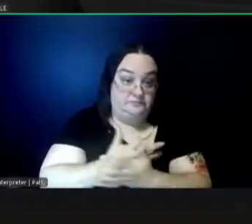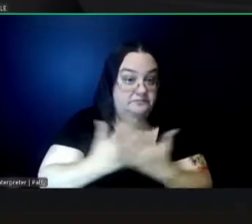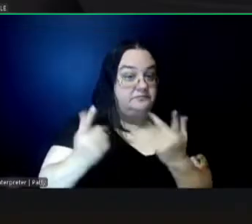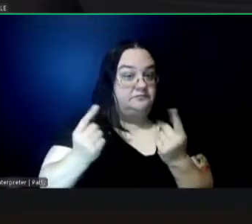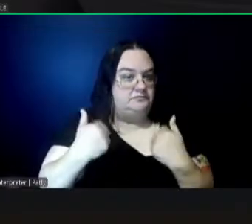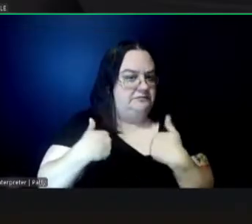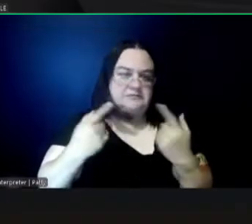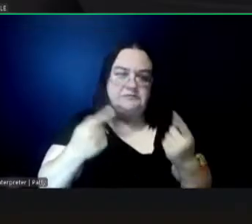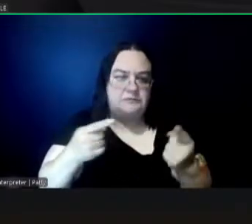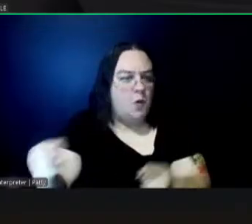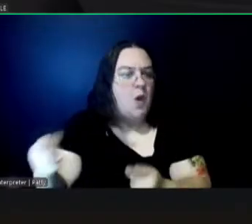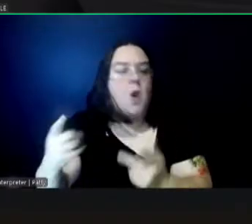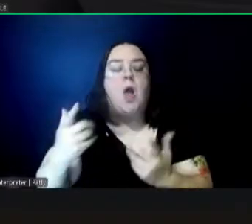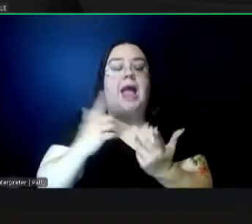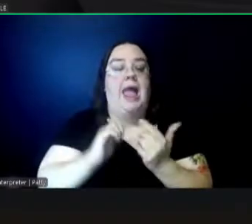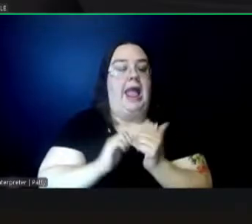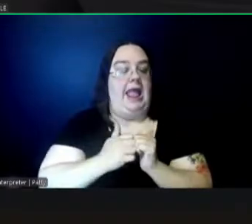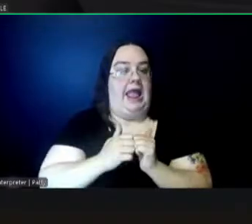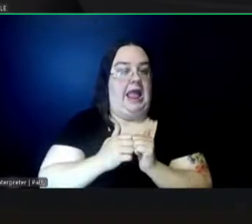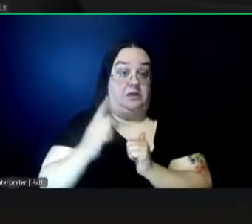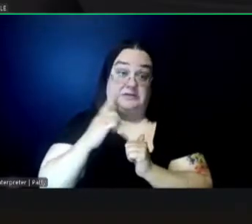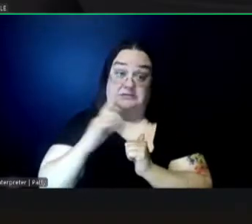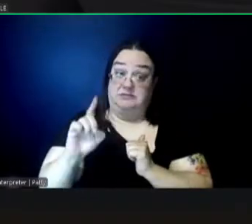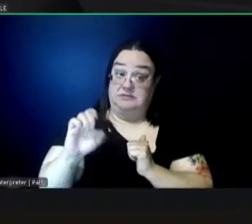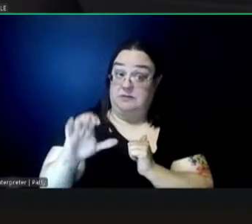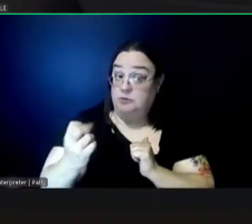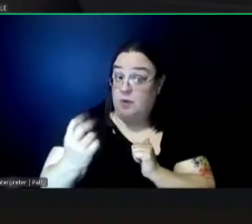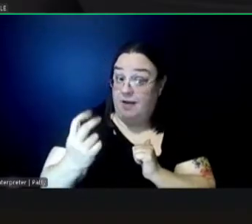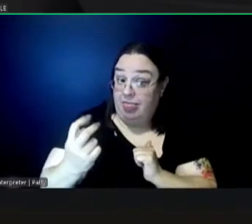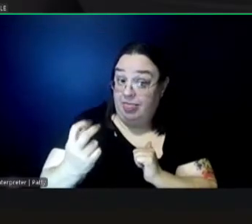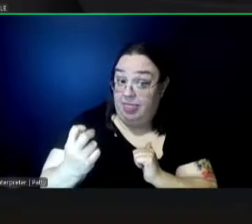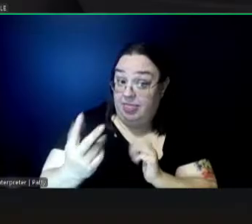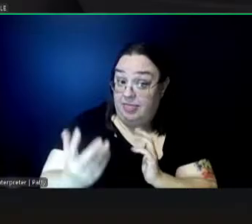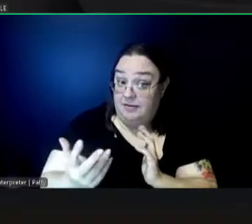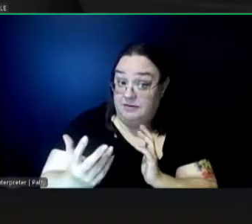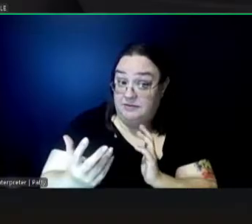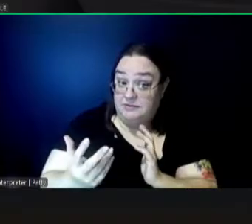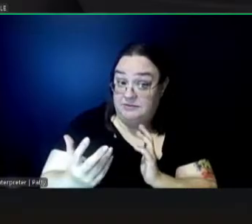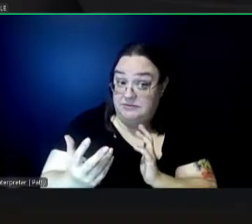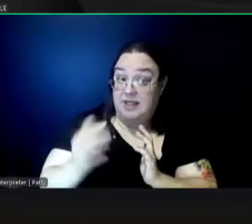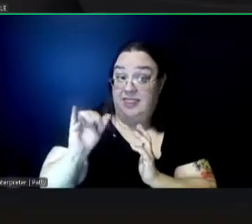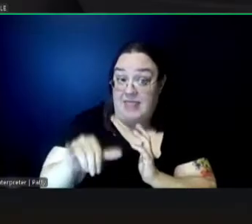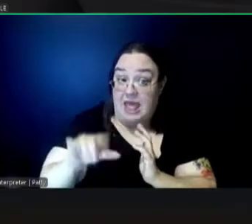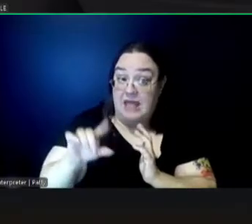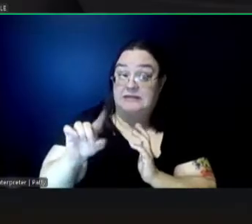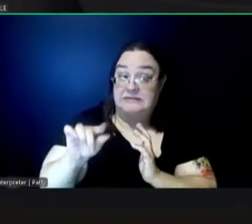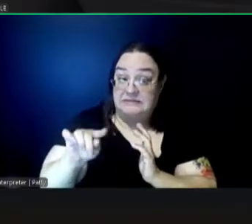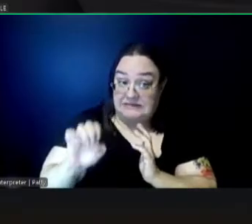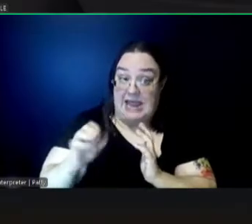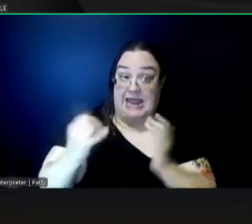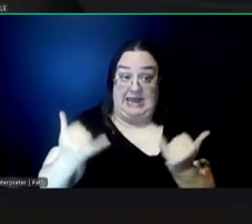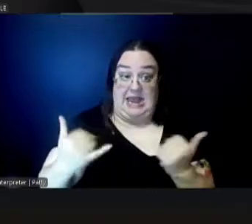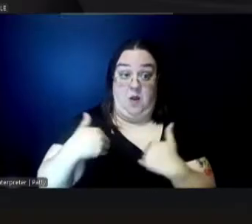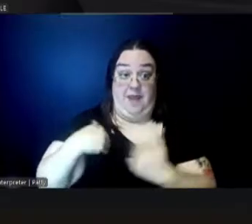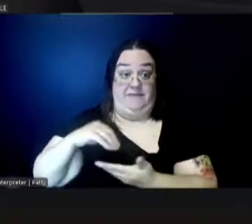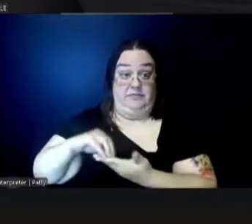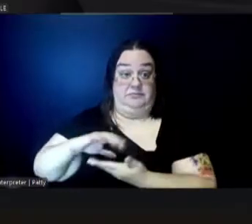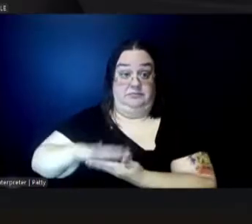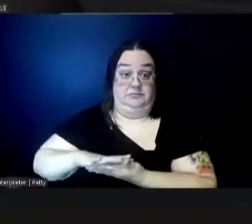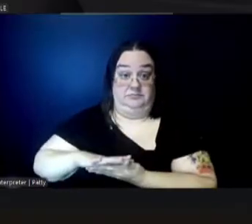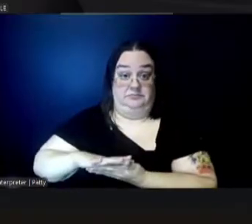how December the 12th, this is a date that we have here now, okay?